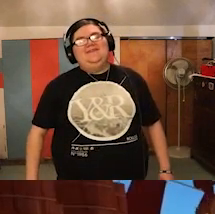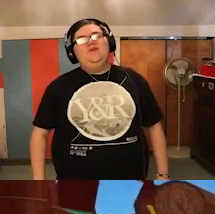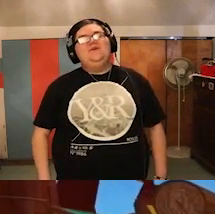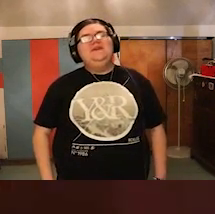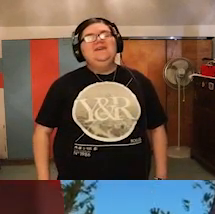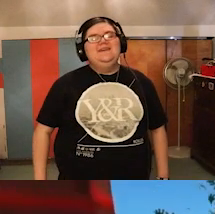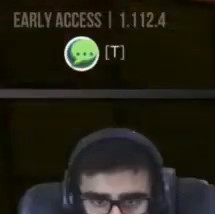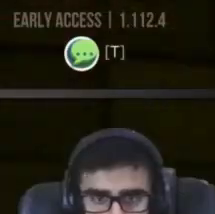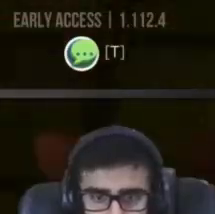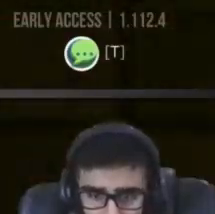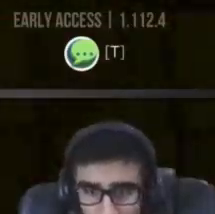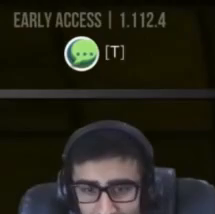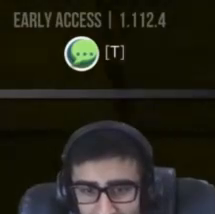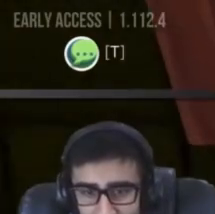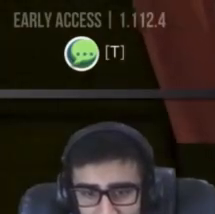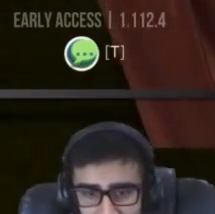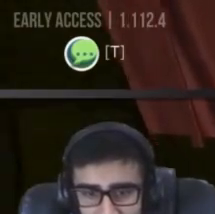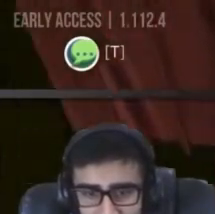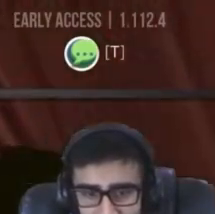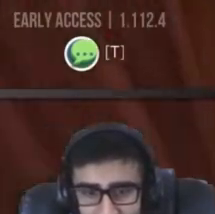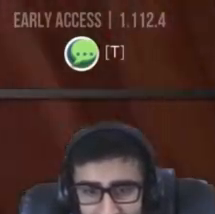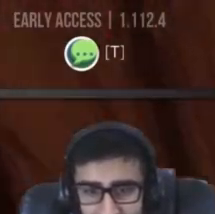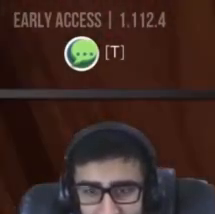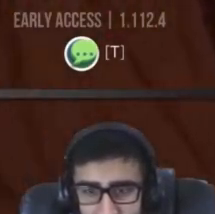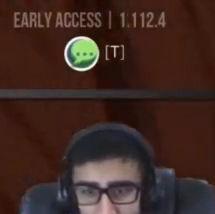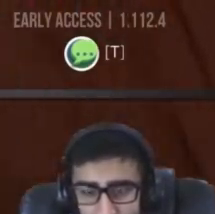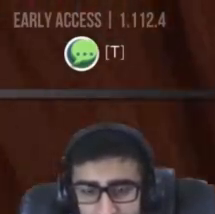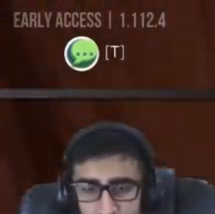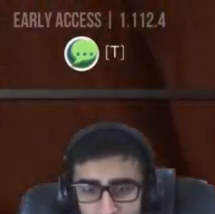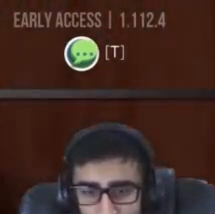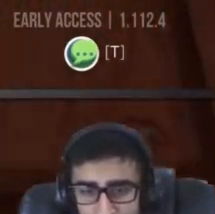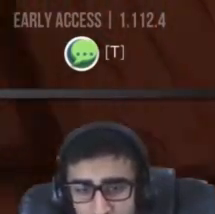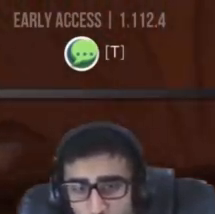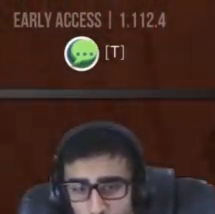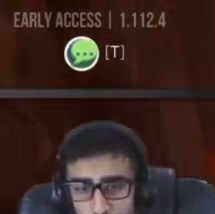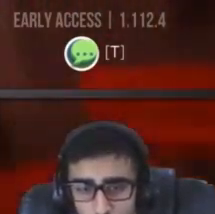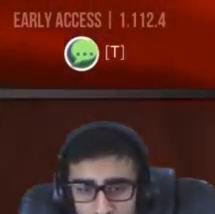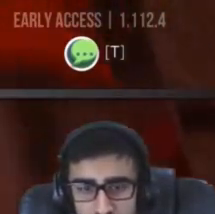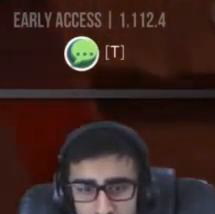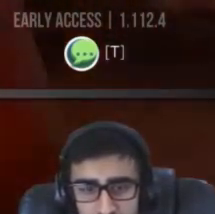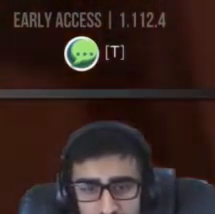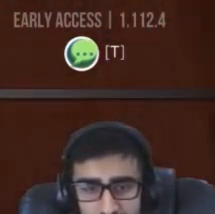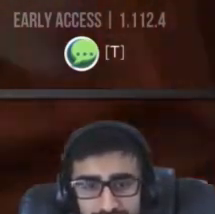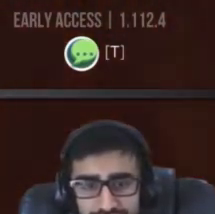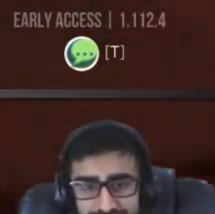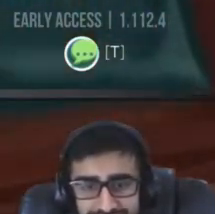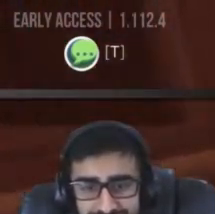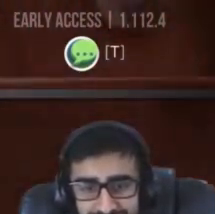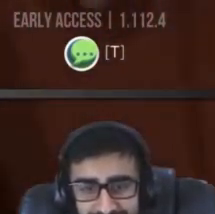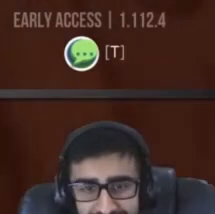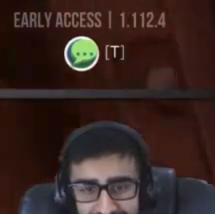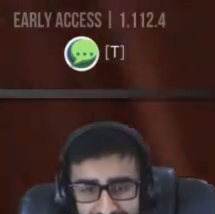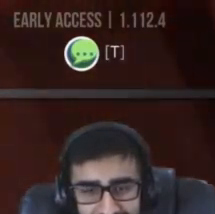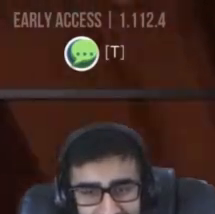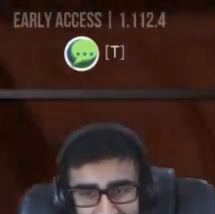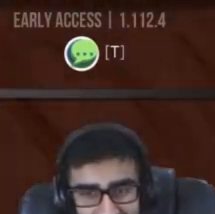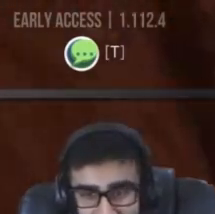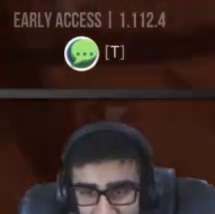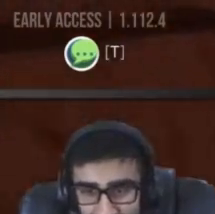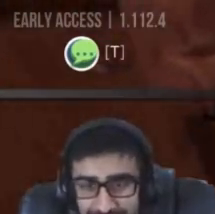mean? Dummy. Hoggle. Hoggle. No, it's a hoggle. You filthy hoggle warts. Hoggle warts. Oh, I see. Hoggle